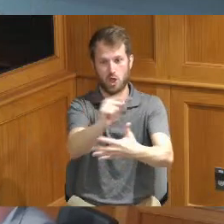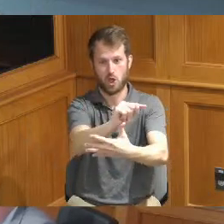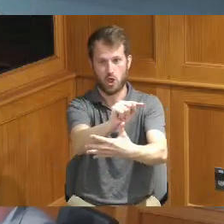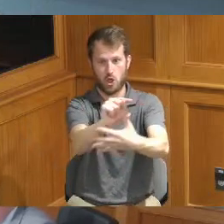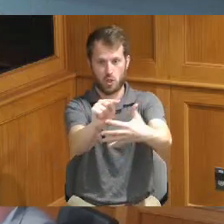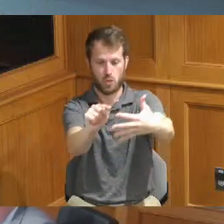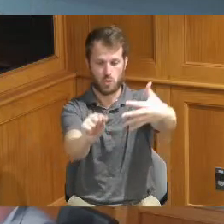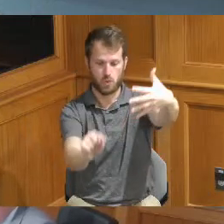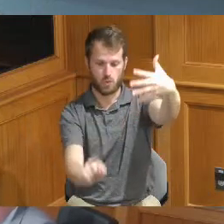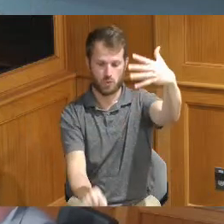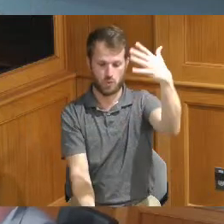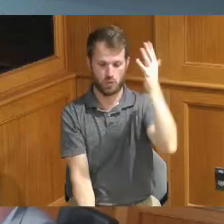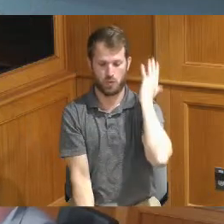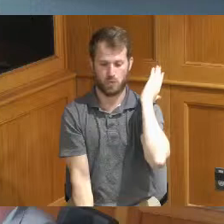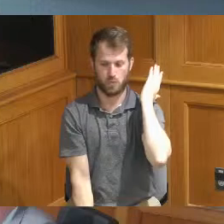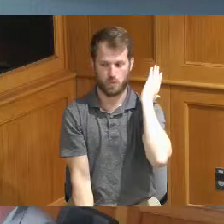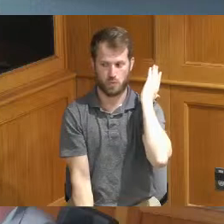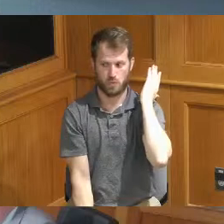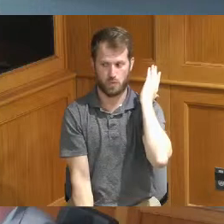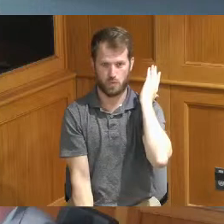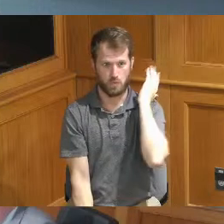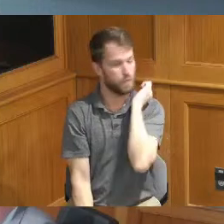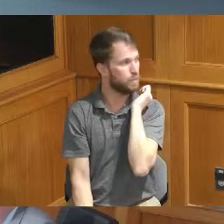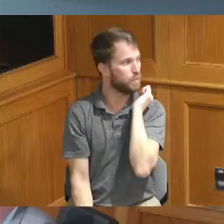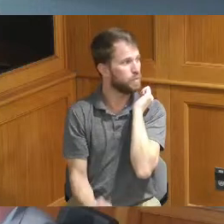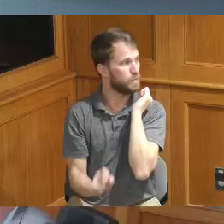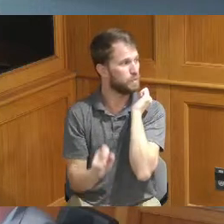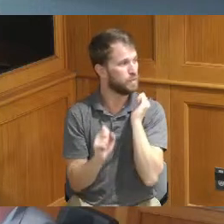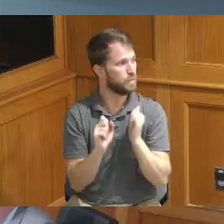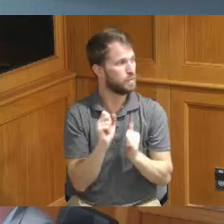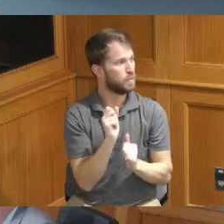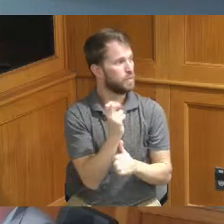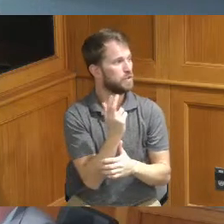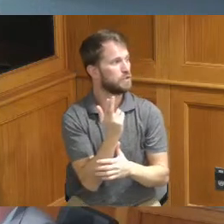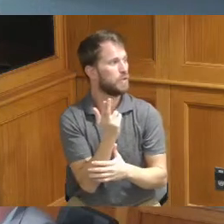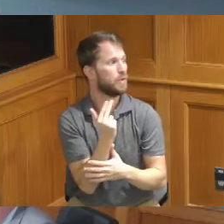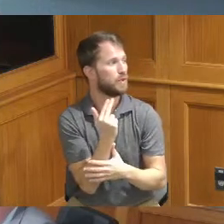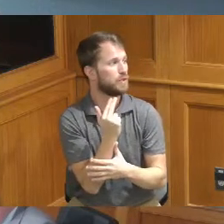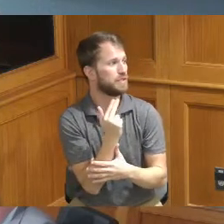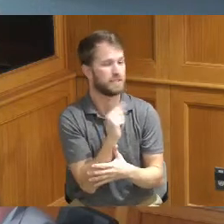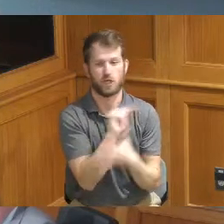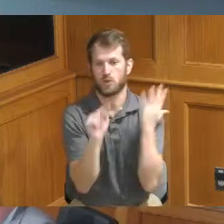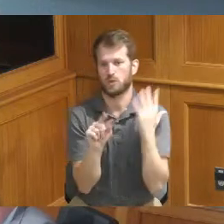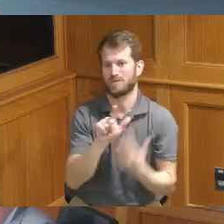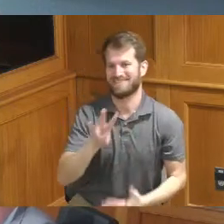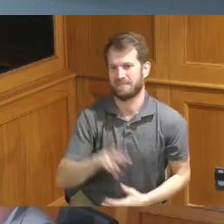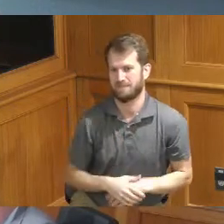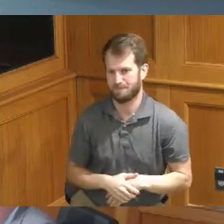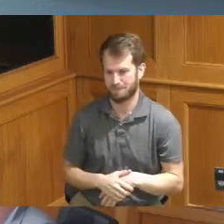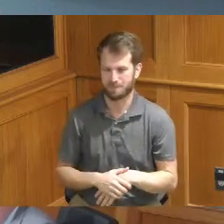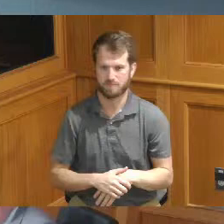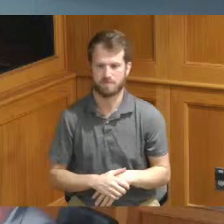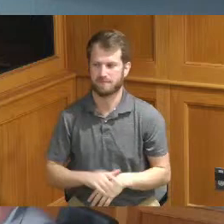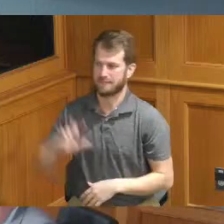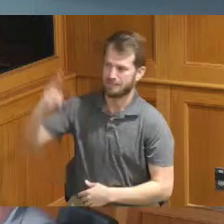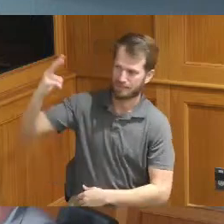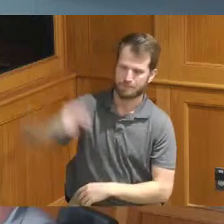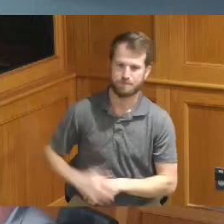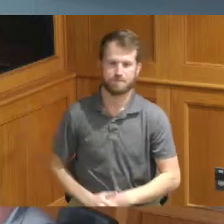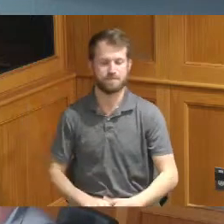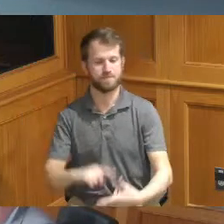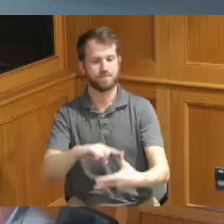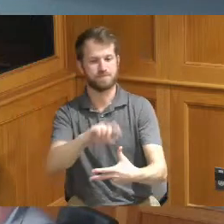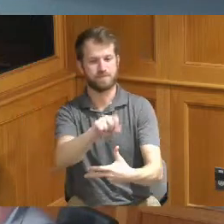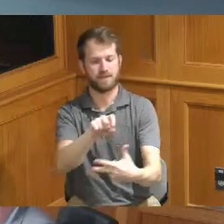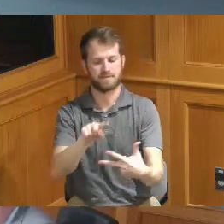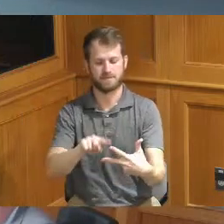through 27. Second. Commissioner